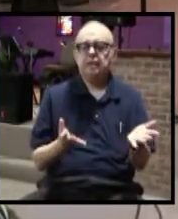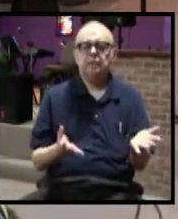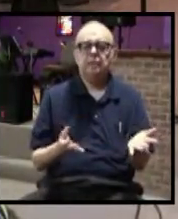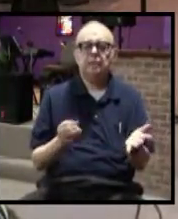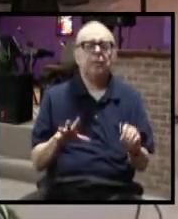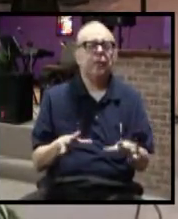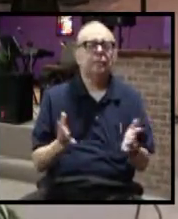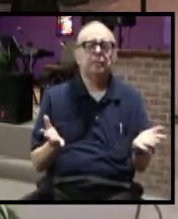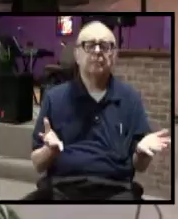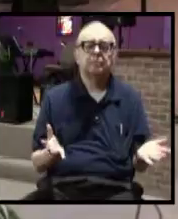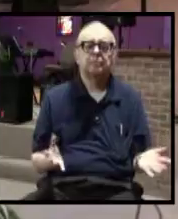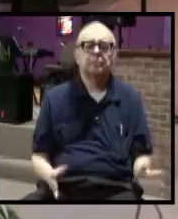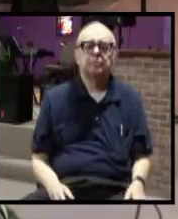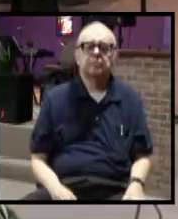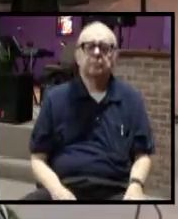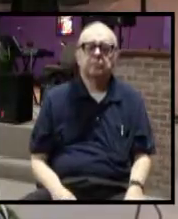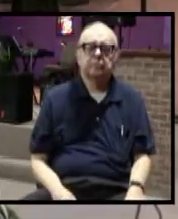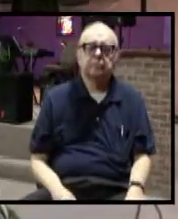feet.